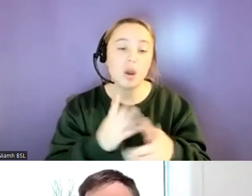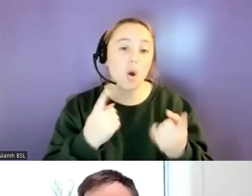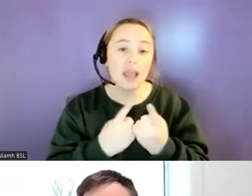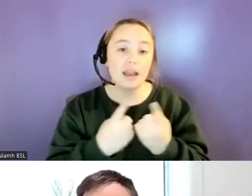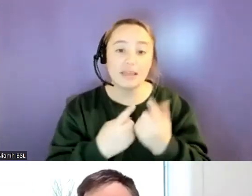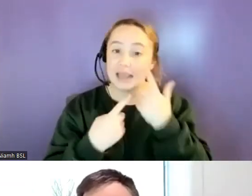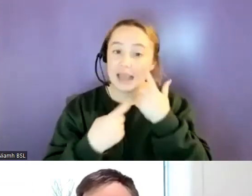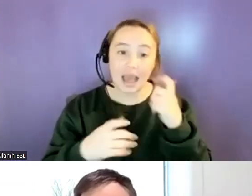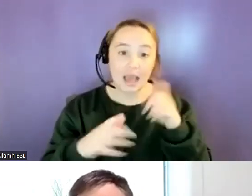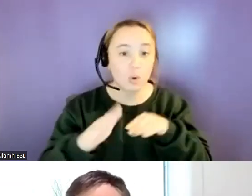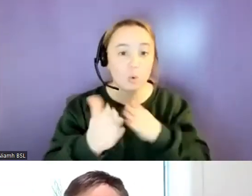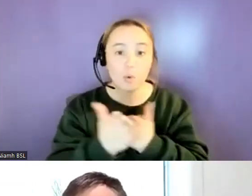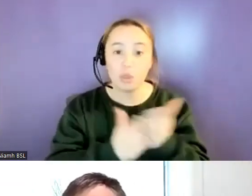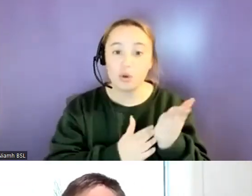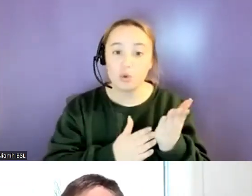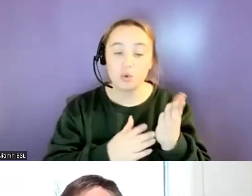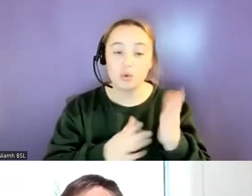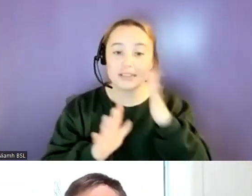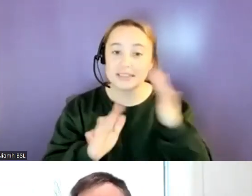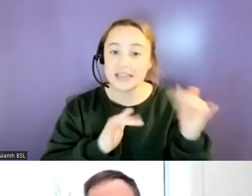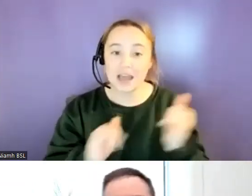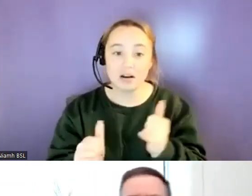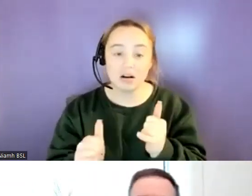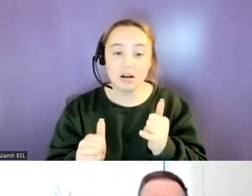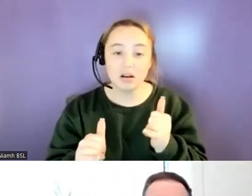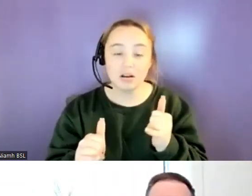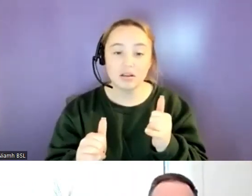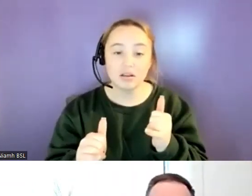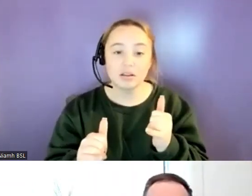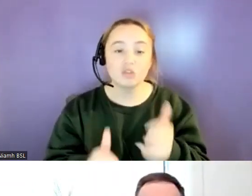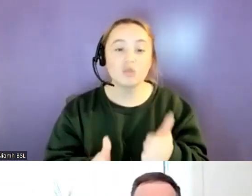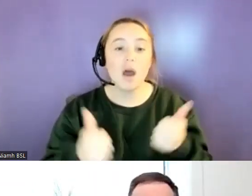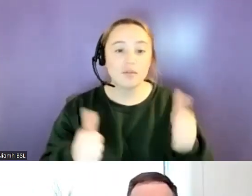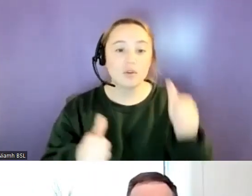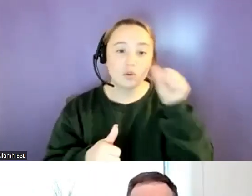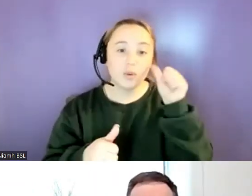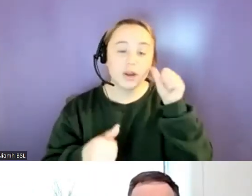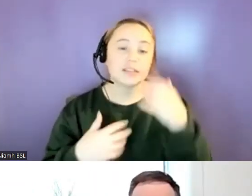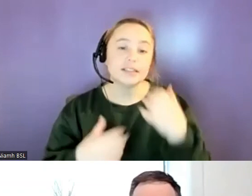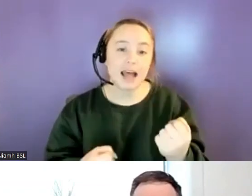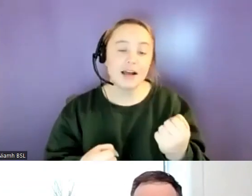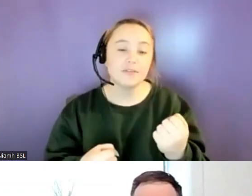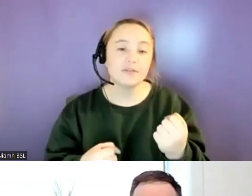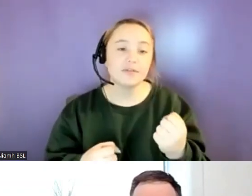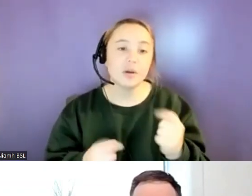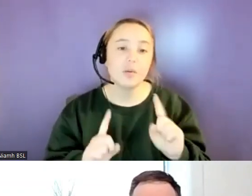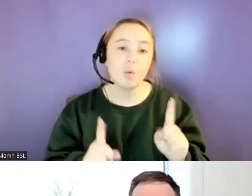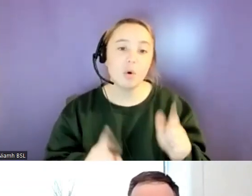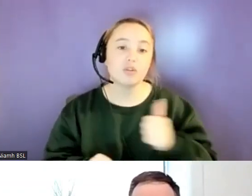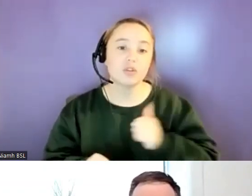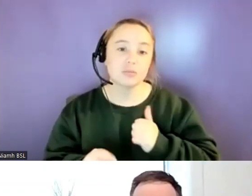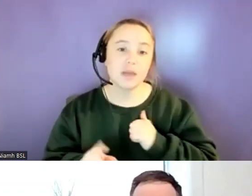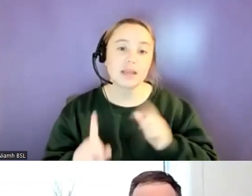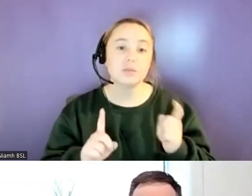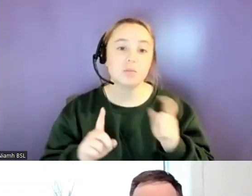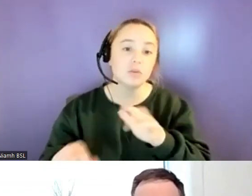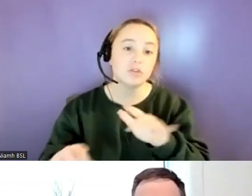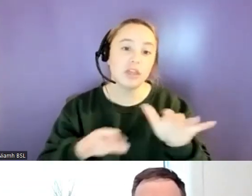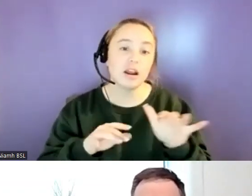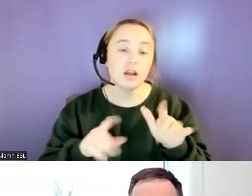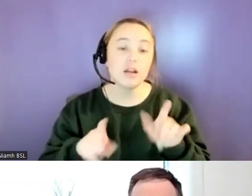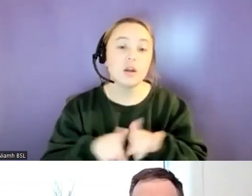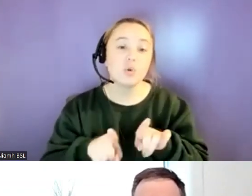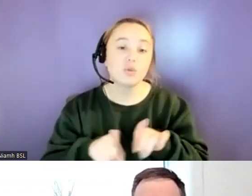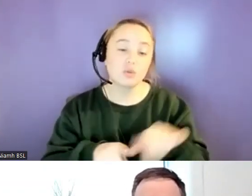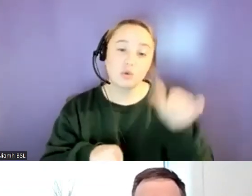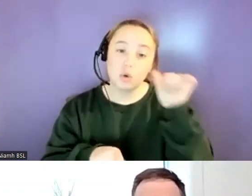go through the scanners as well. So they have a really good awareness of what's out there and the best way to handle that.